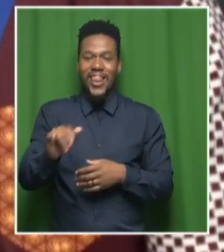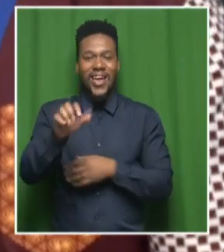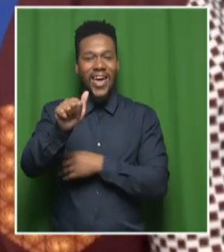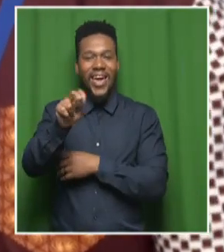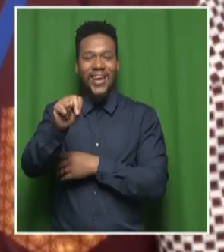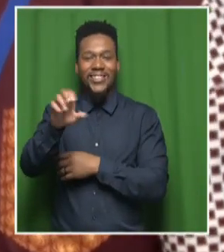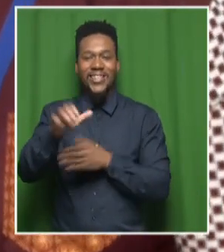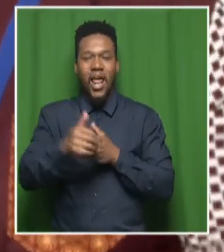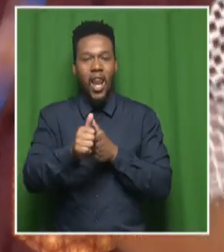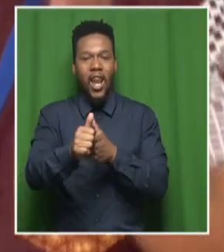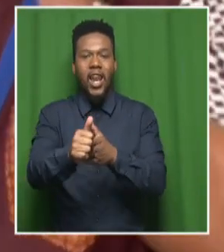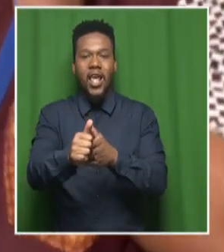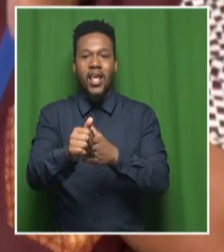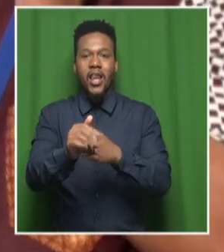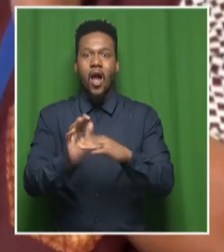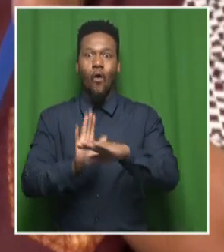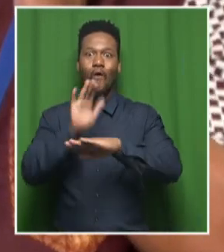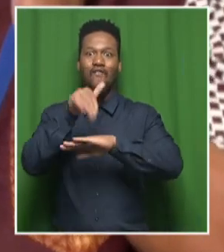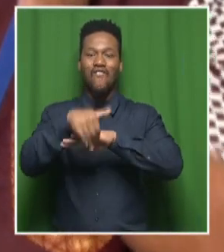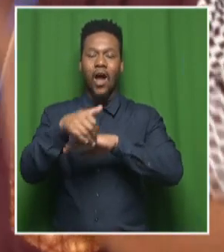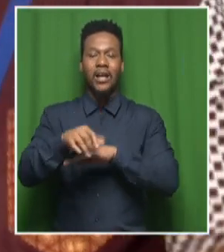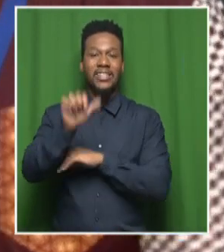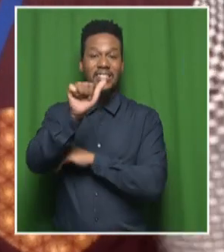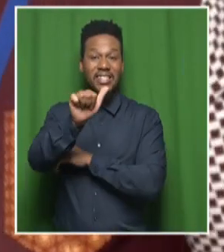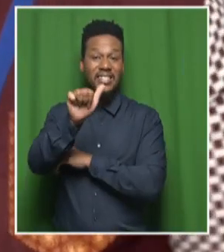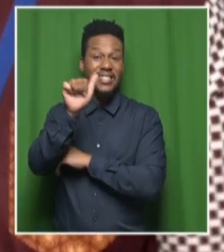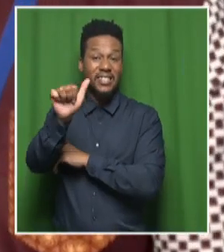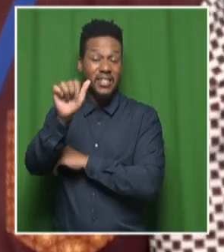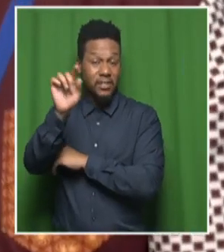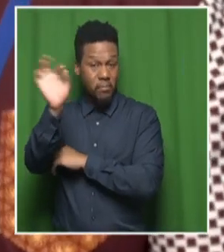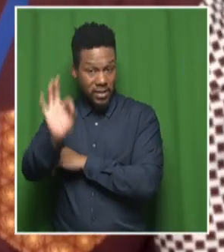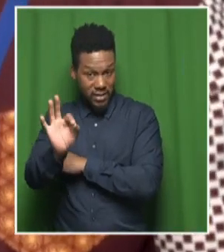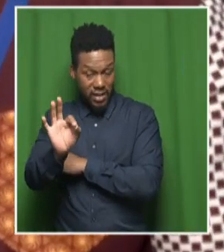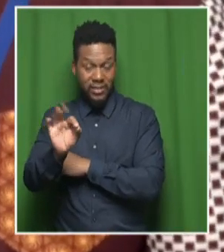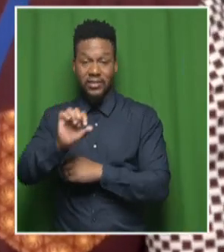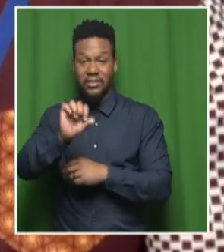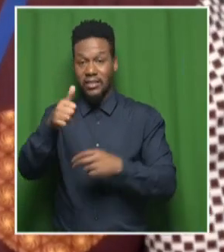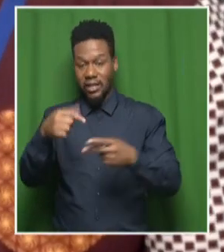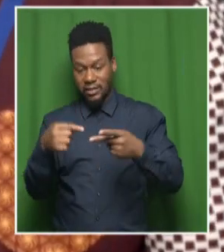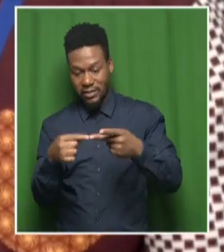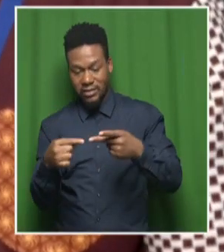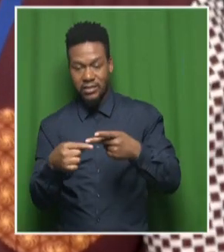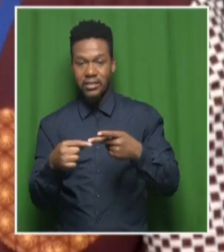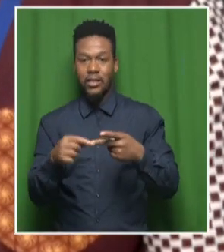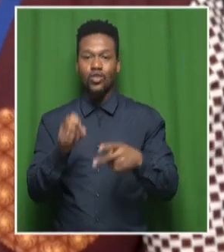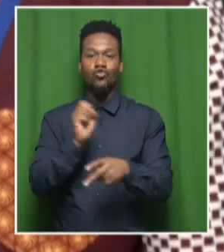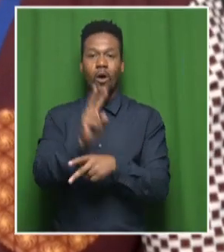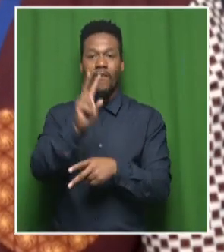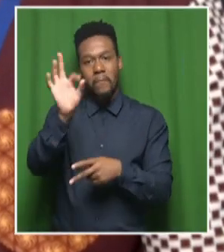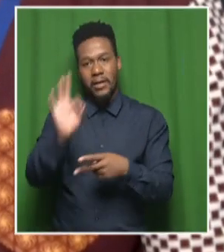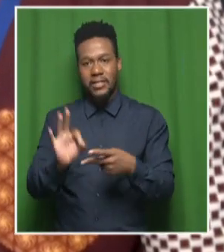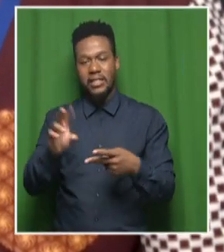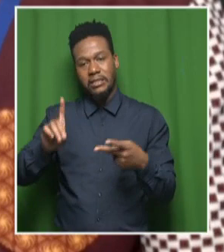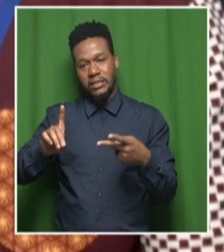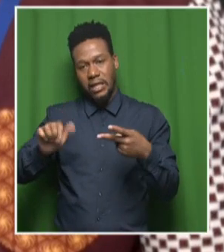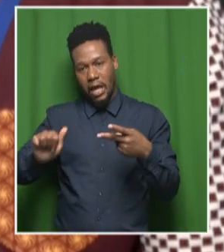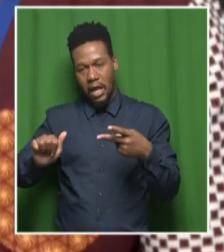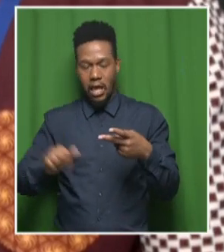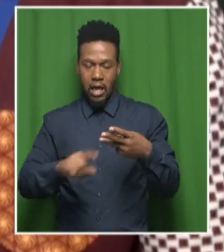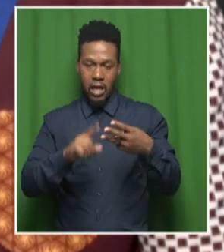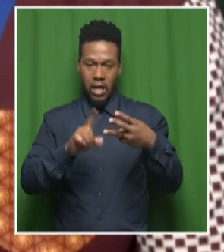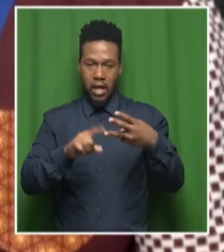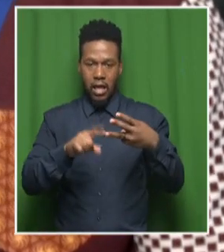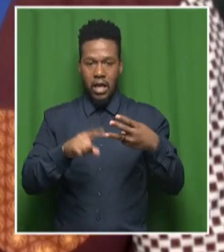just above 66%, followed by the DA at just above 12%, and then the EFF at just